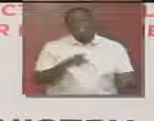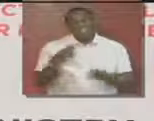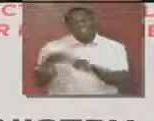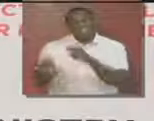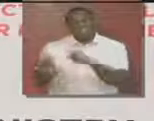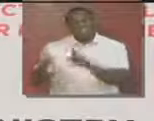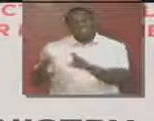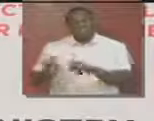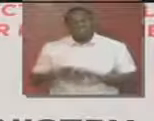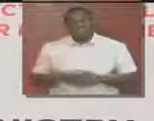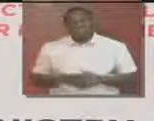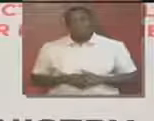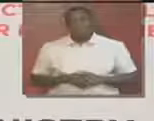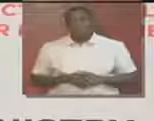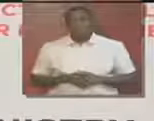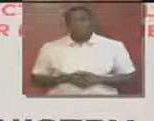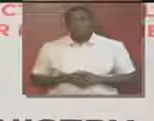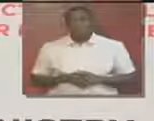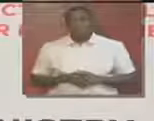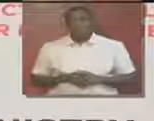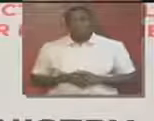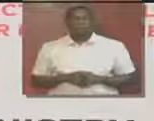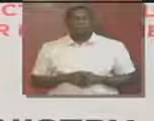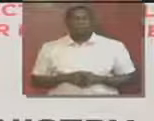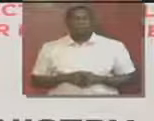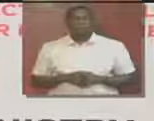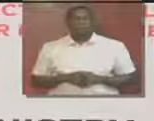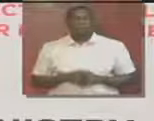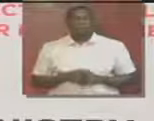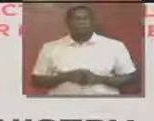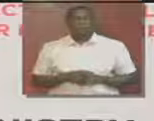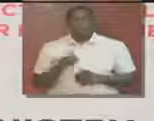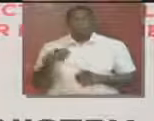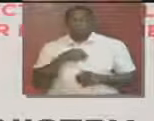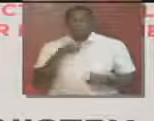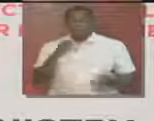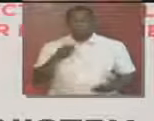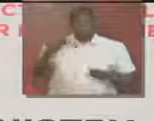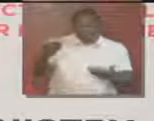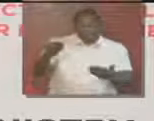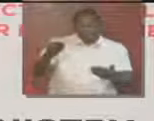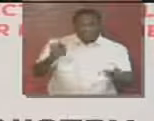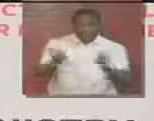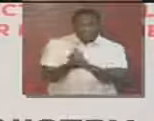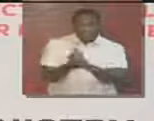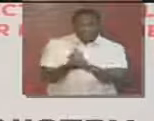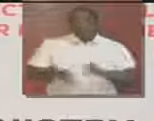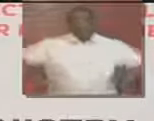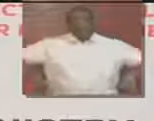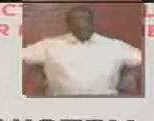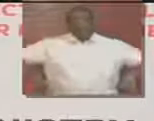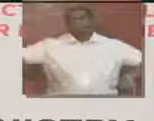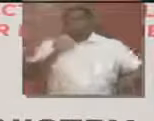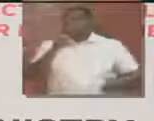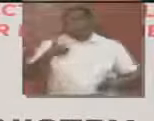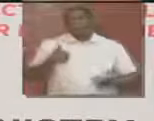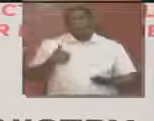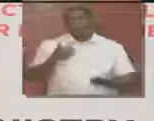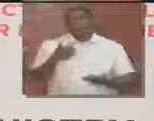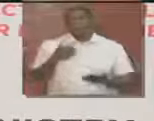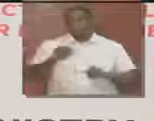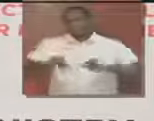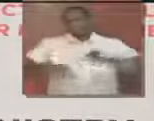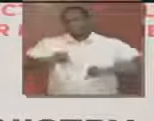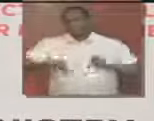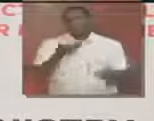this point in time, we haven't changed any of the recommendations because there's no scientific evidence to state that we need to change